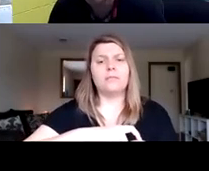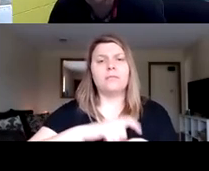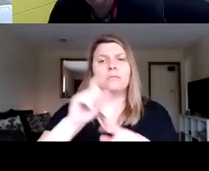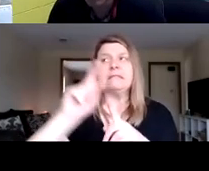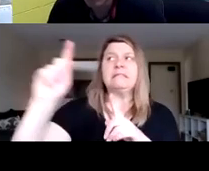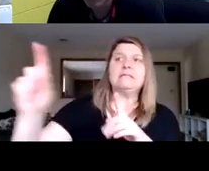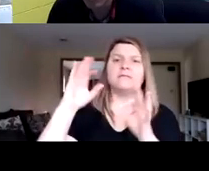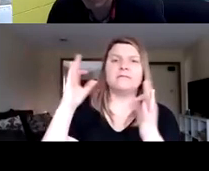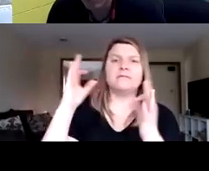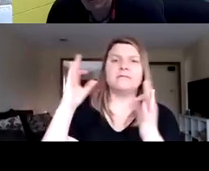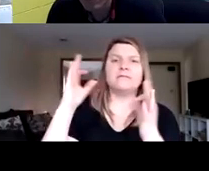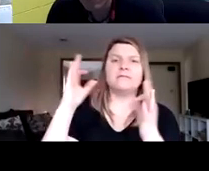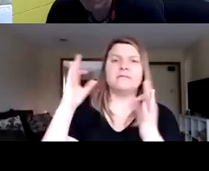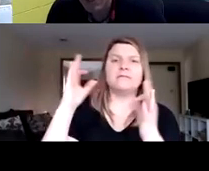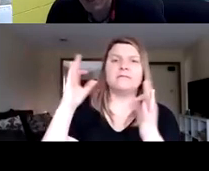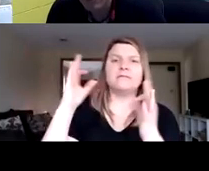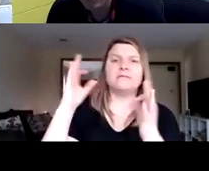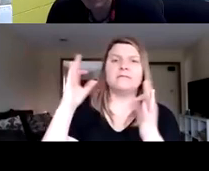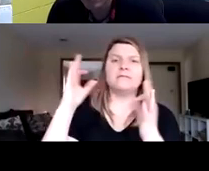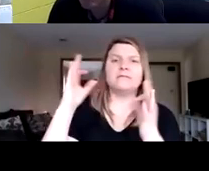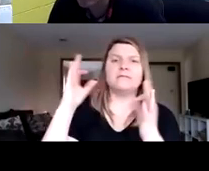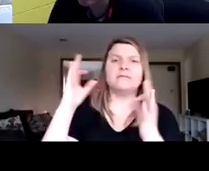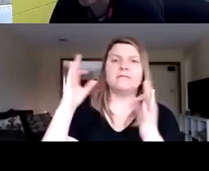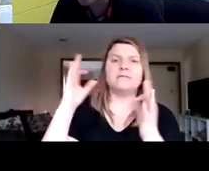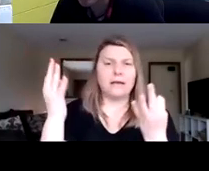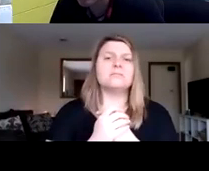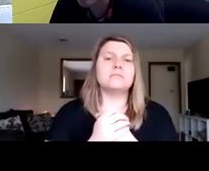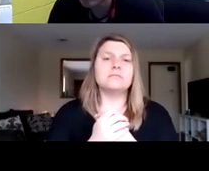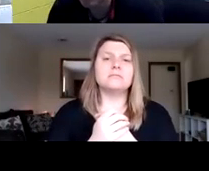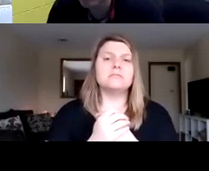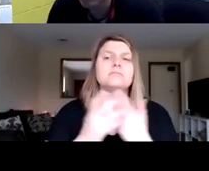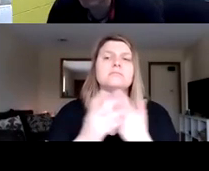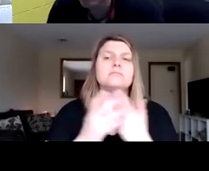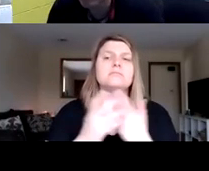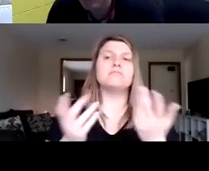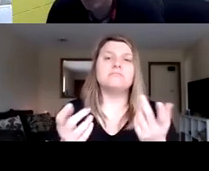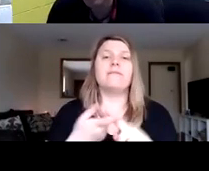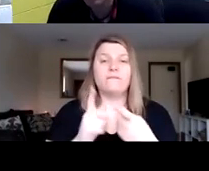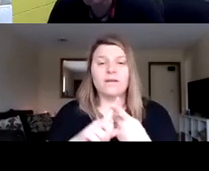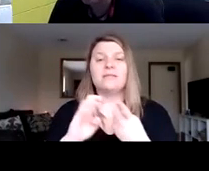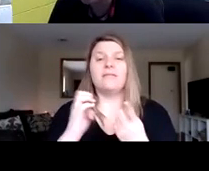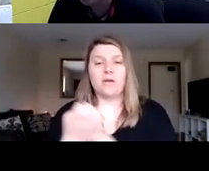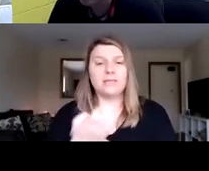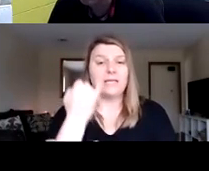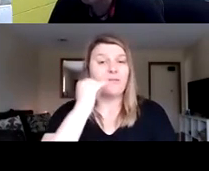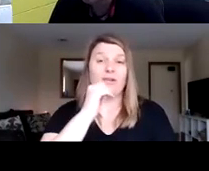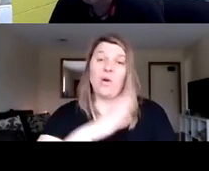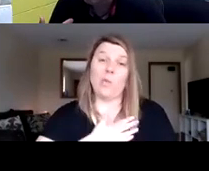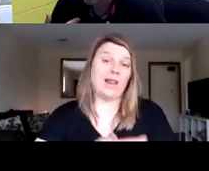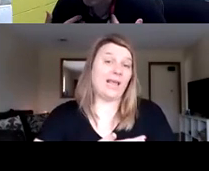family, away from friends, in very new environments. If you're not willing to